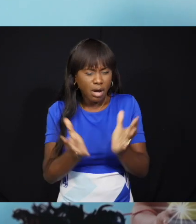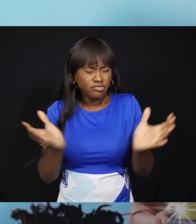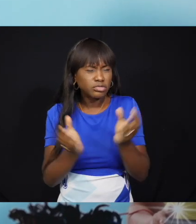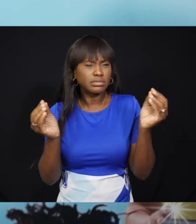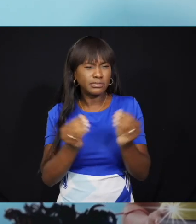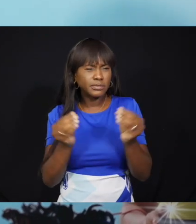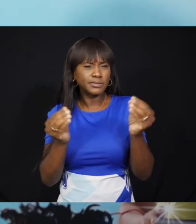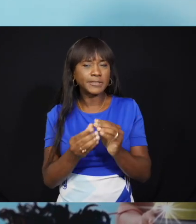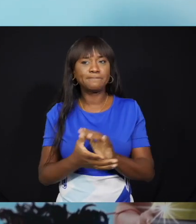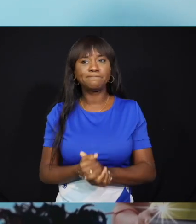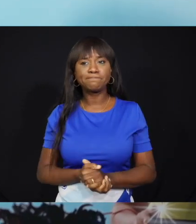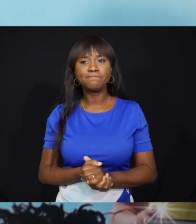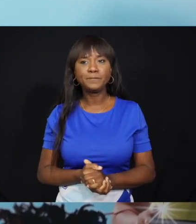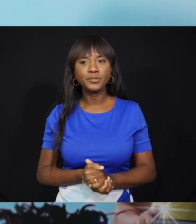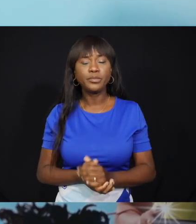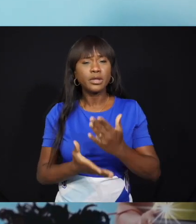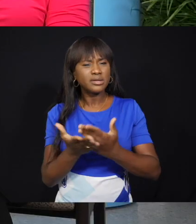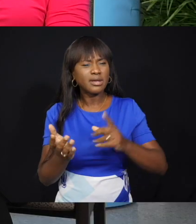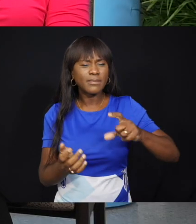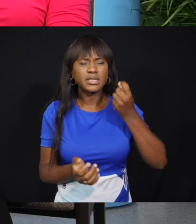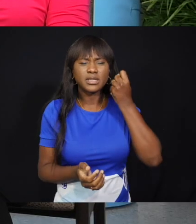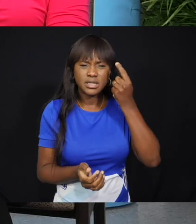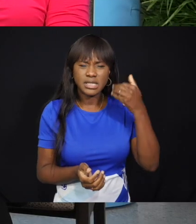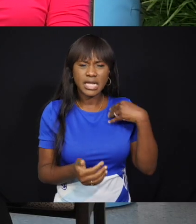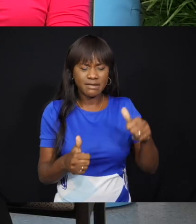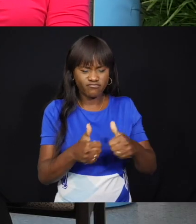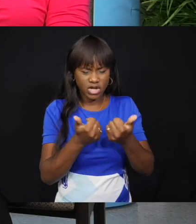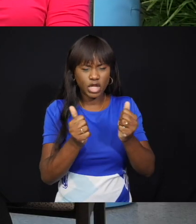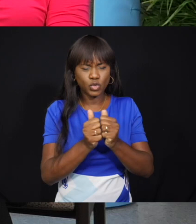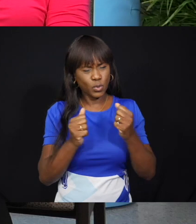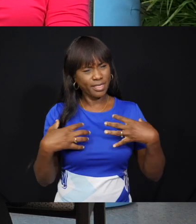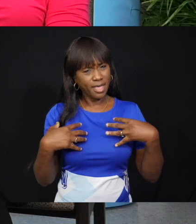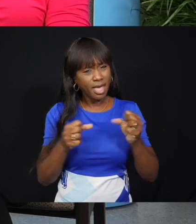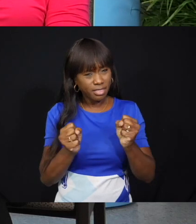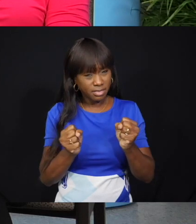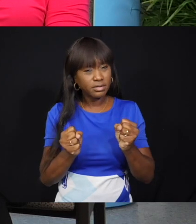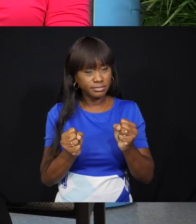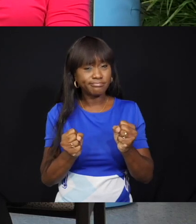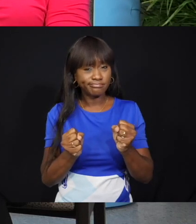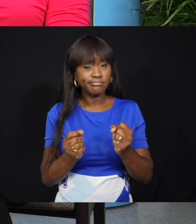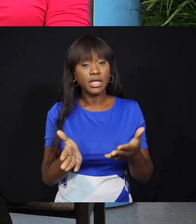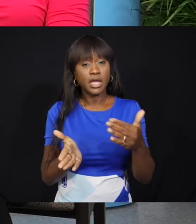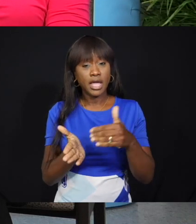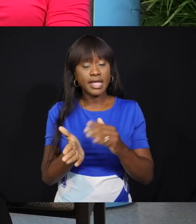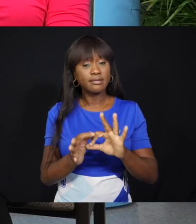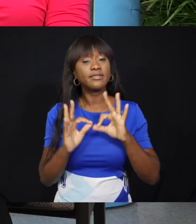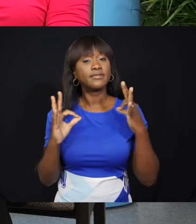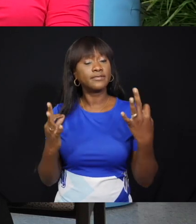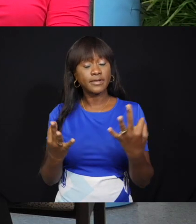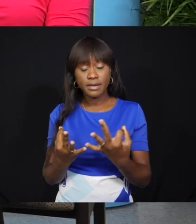who are embracing and engaging the technology, but we still have some legwork to do to encourage so many